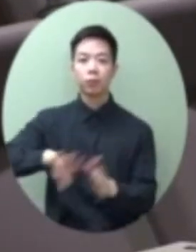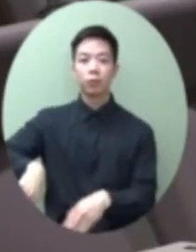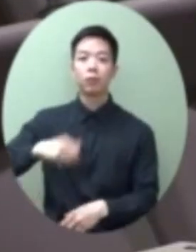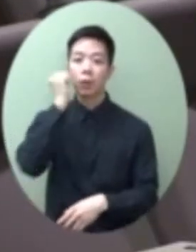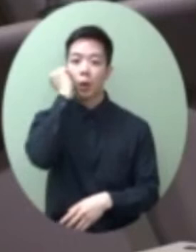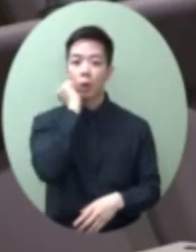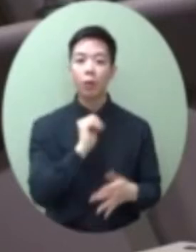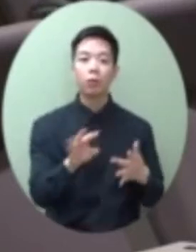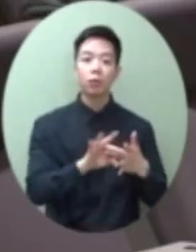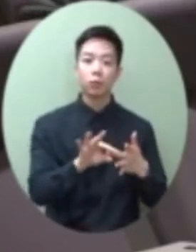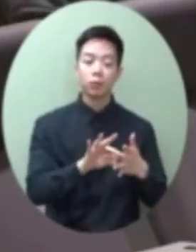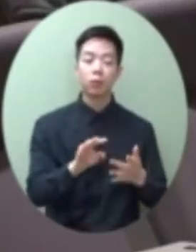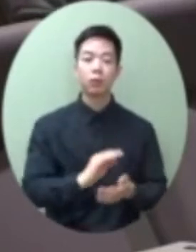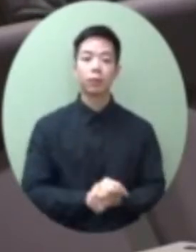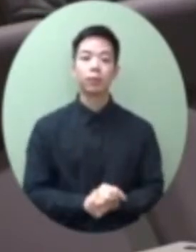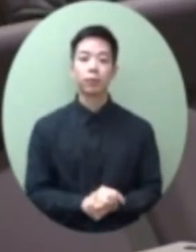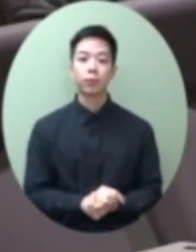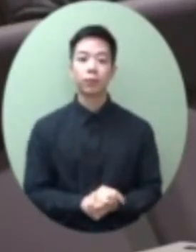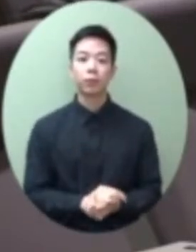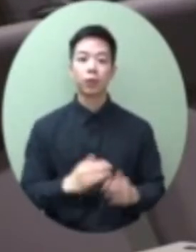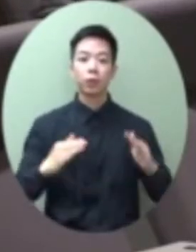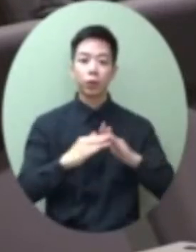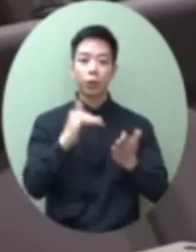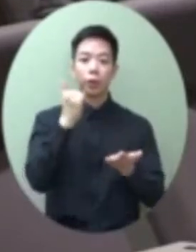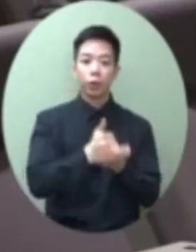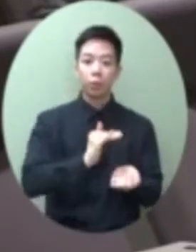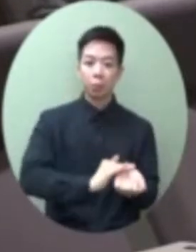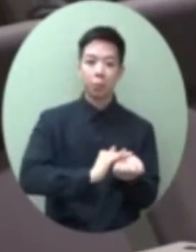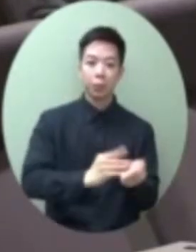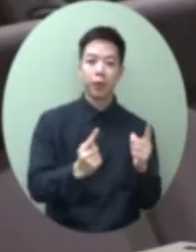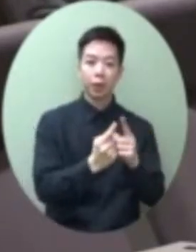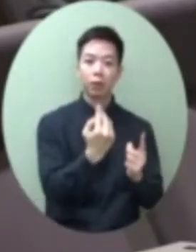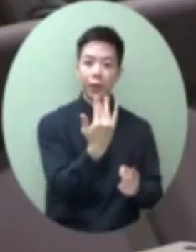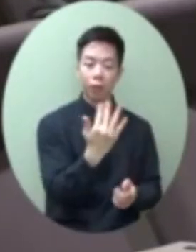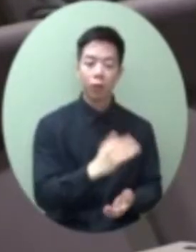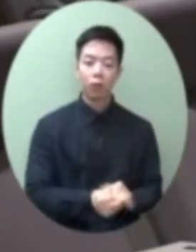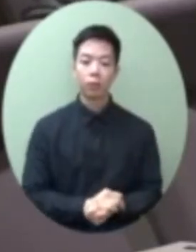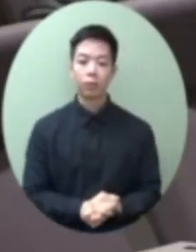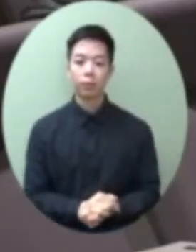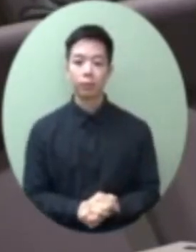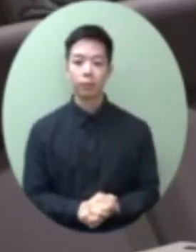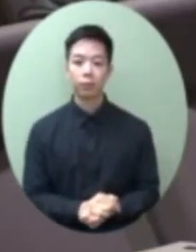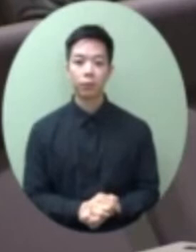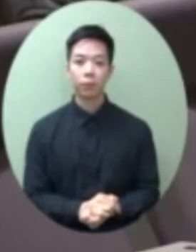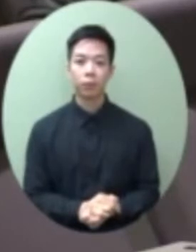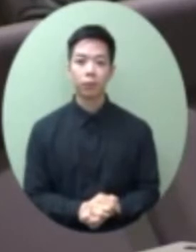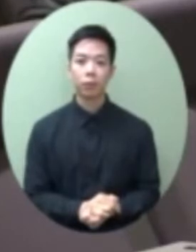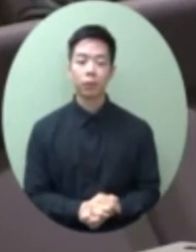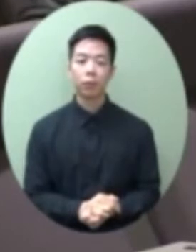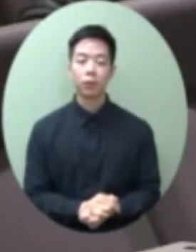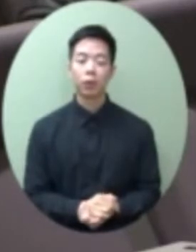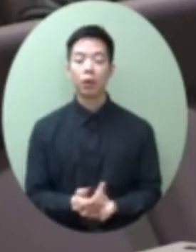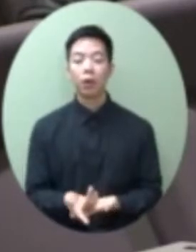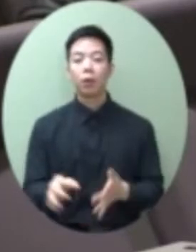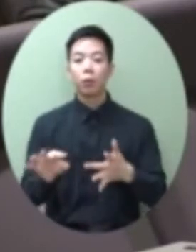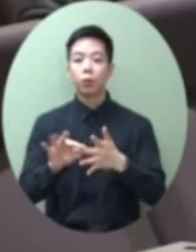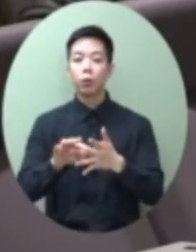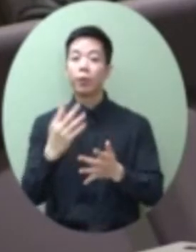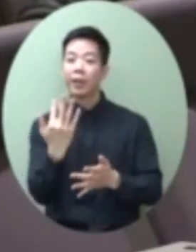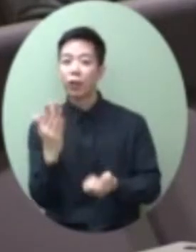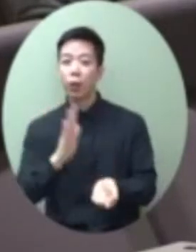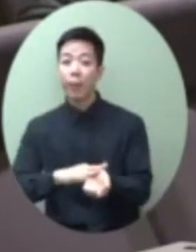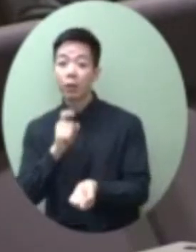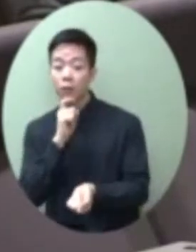Safe scheme, and how many elderly homes are involved so far? Do you see that even with medical resources reserved for,